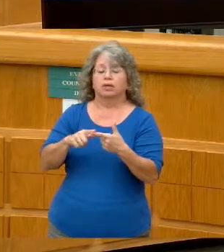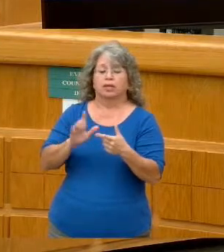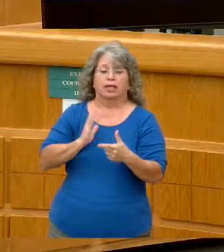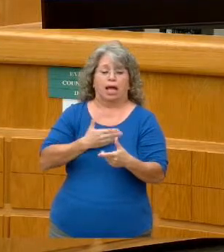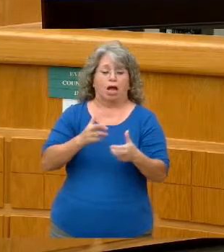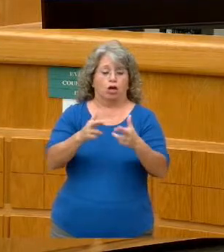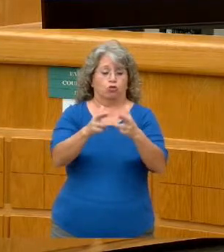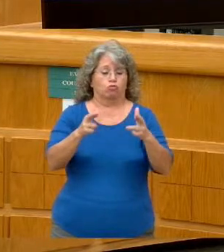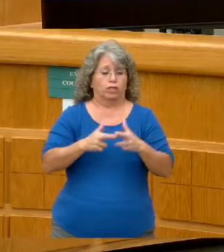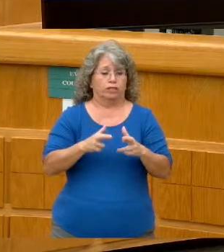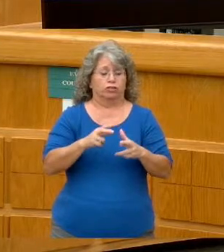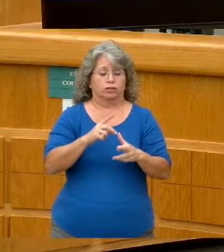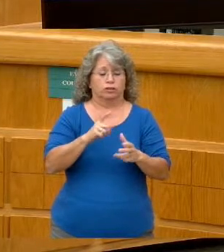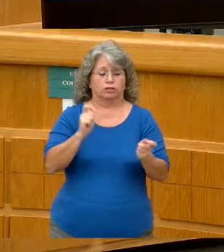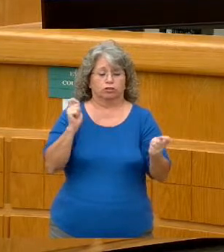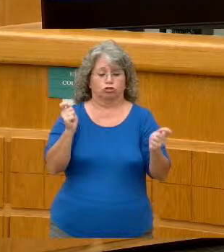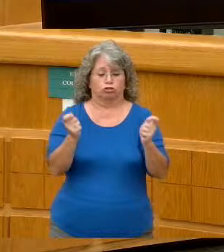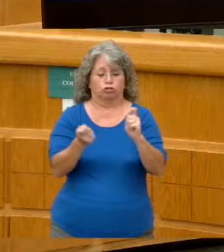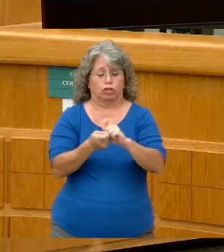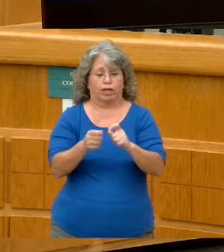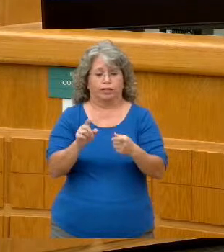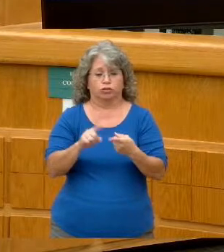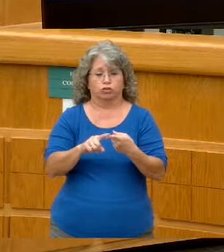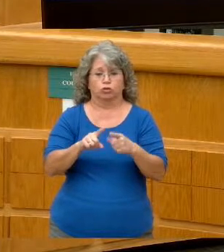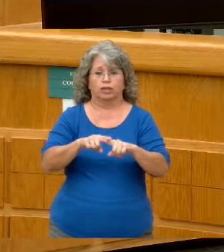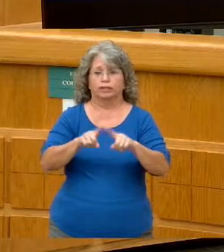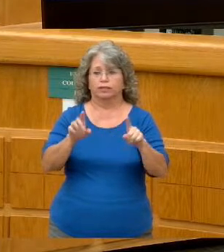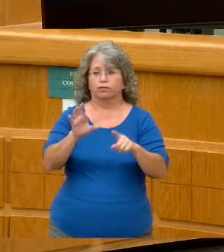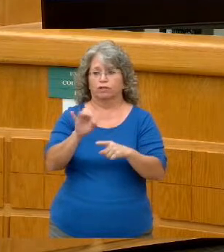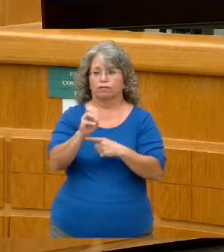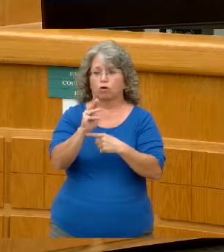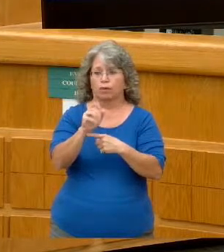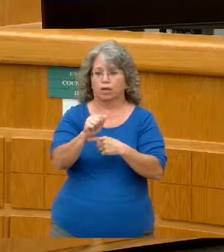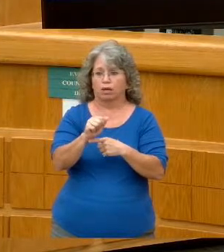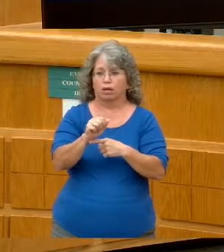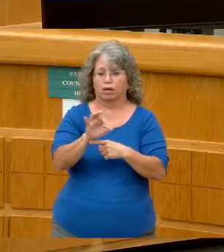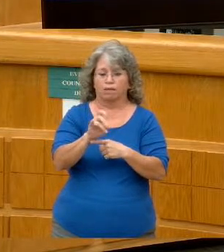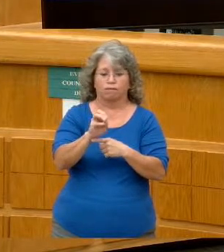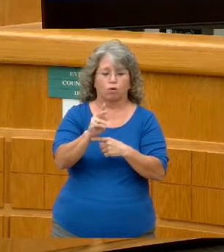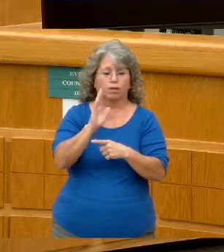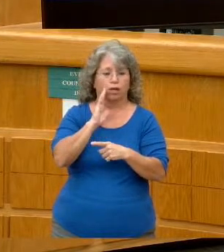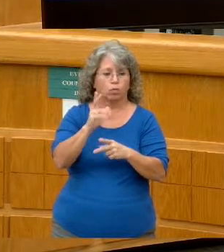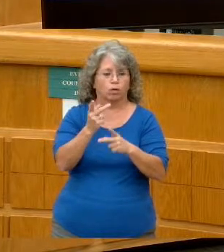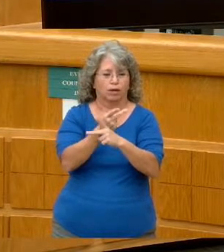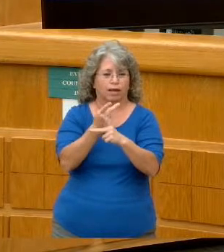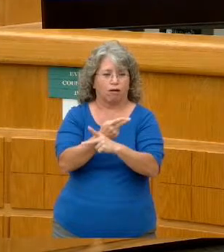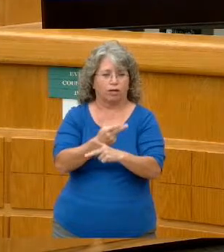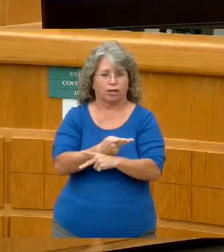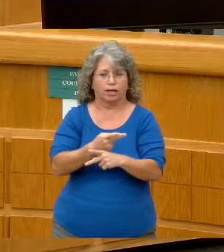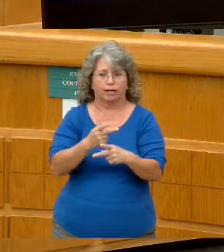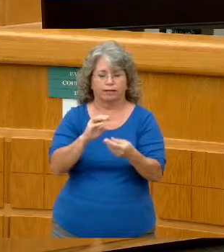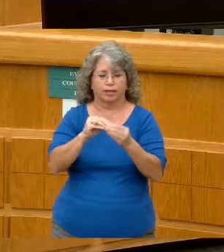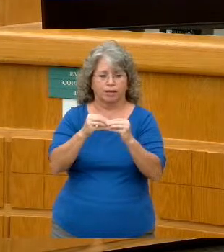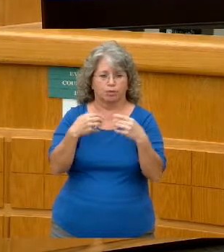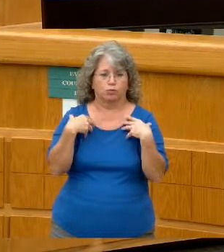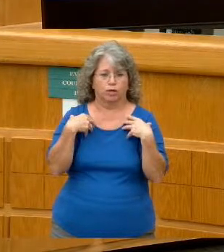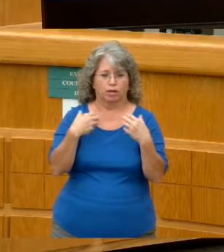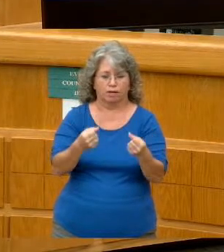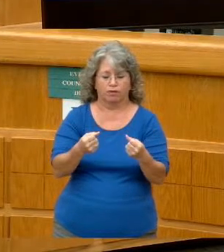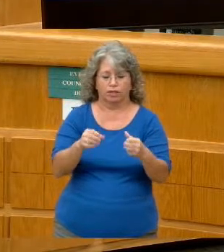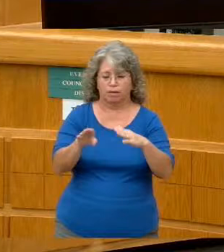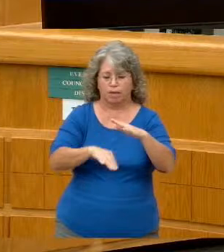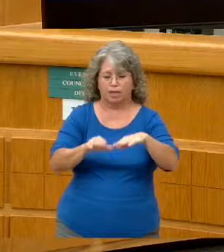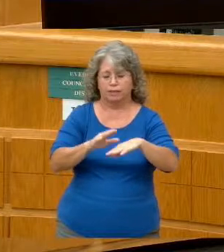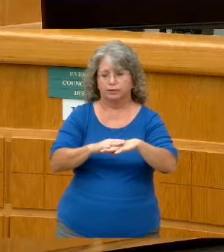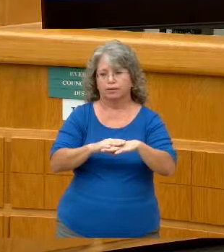region actually went to a formula system where the formula will actually calculate the recovered based on the day of the